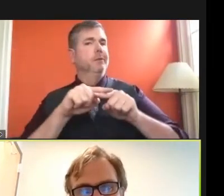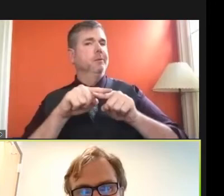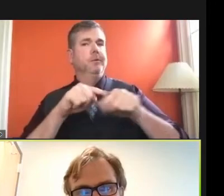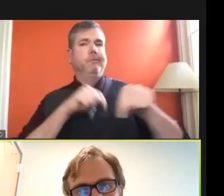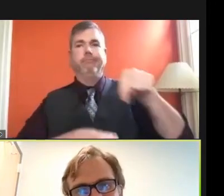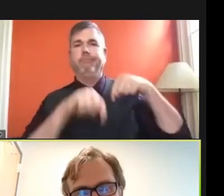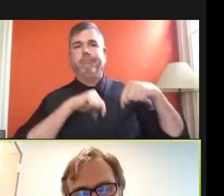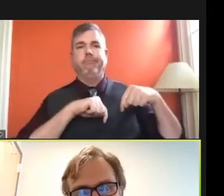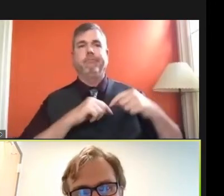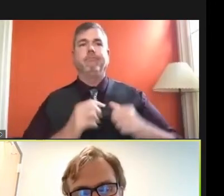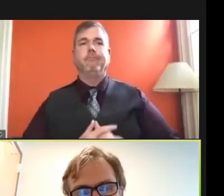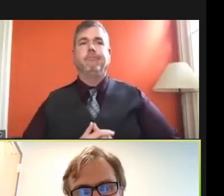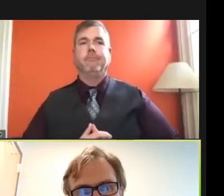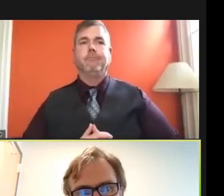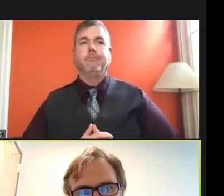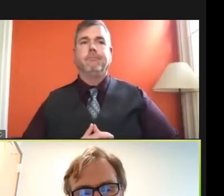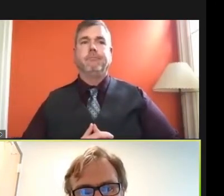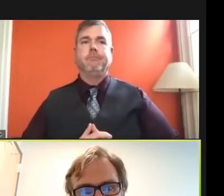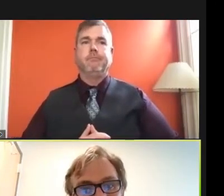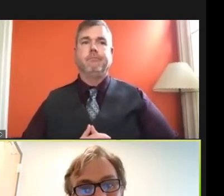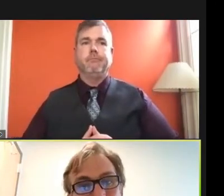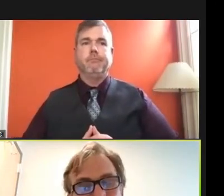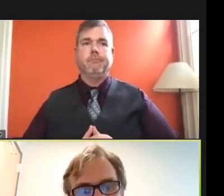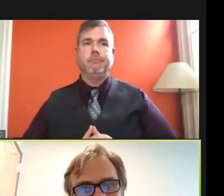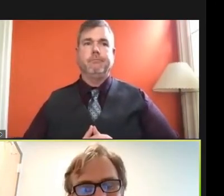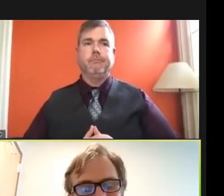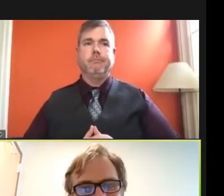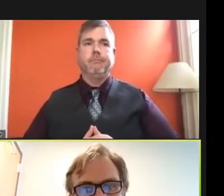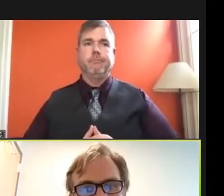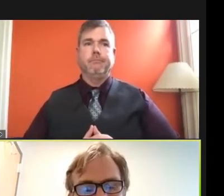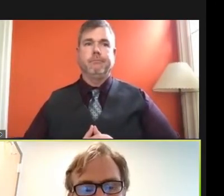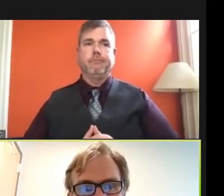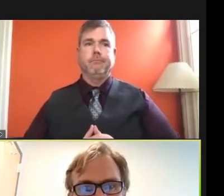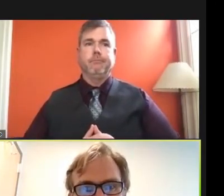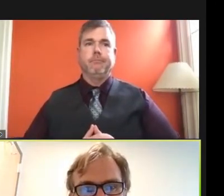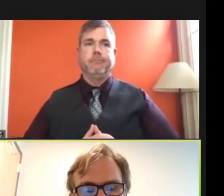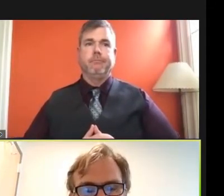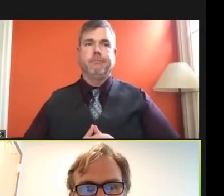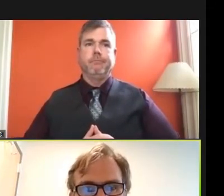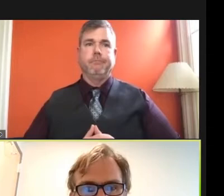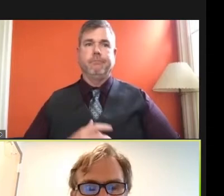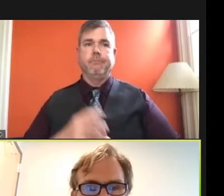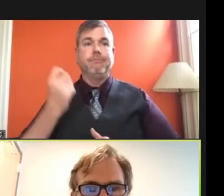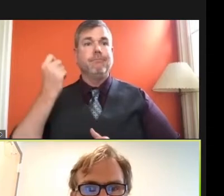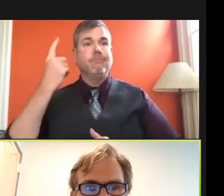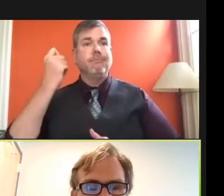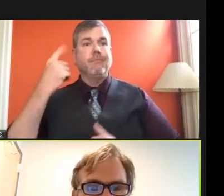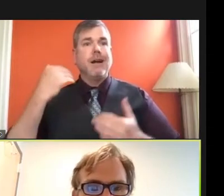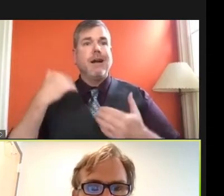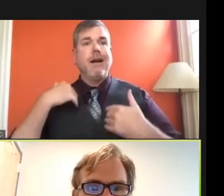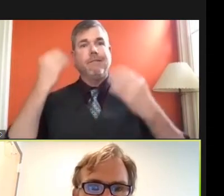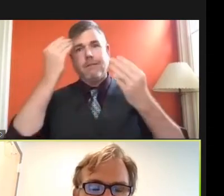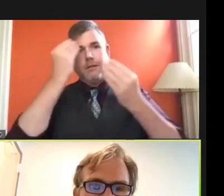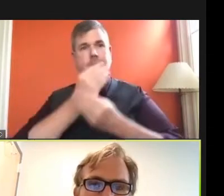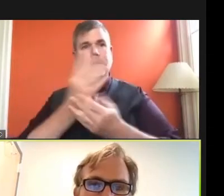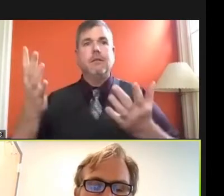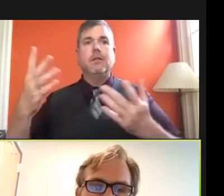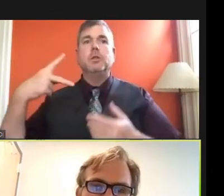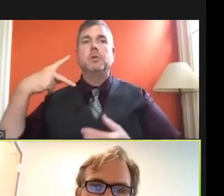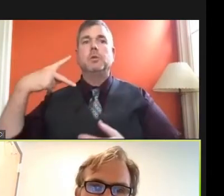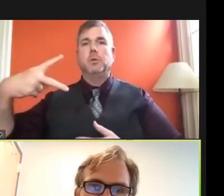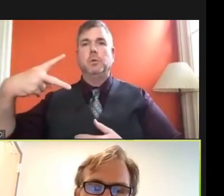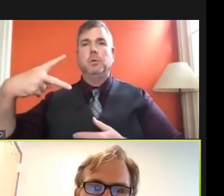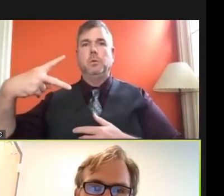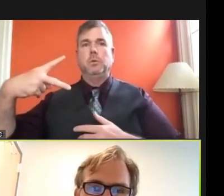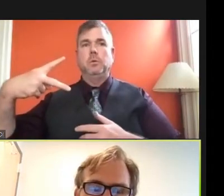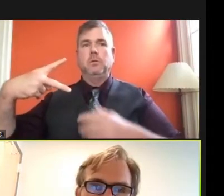layers. There's the local health officer order, and then there's what the state might determine is important for us. And the consideration